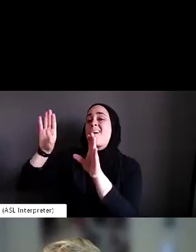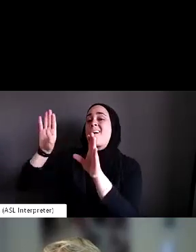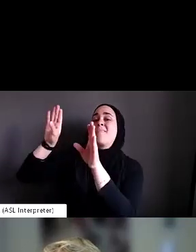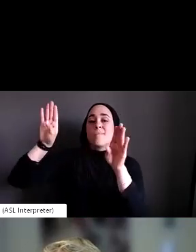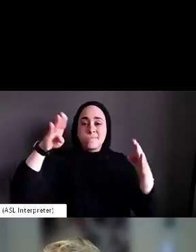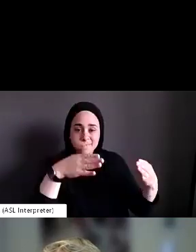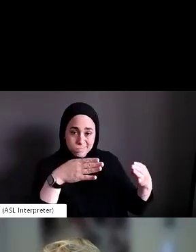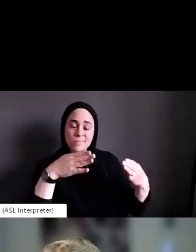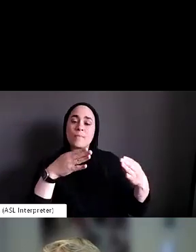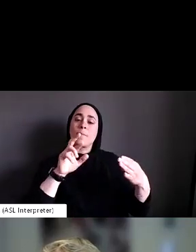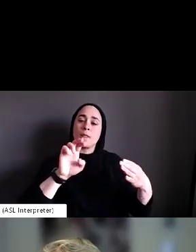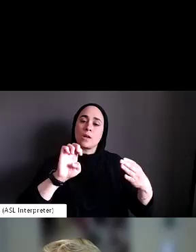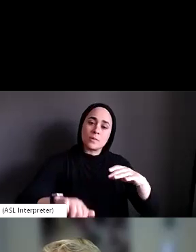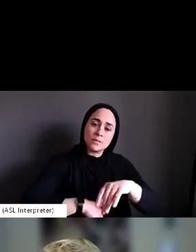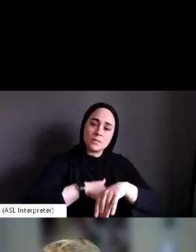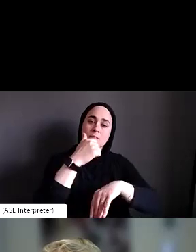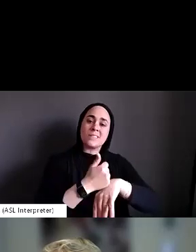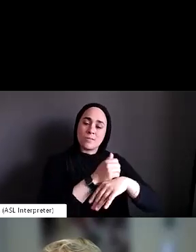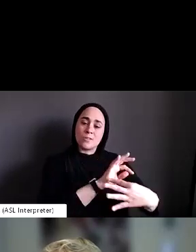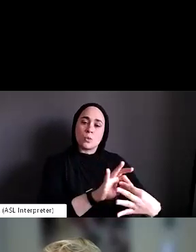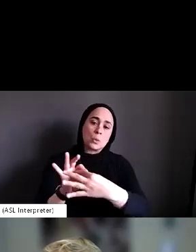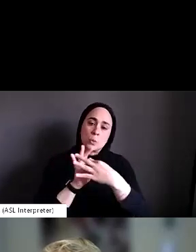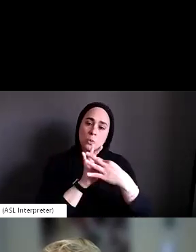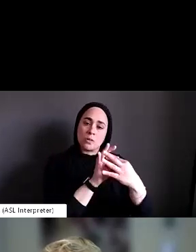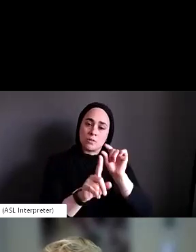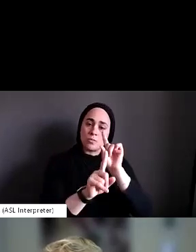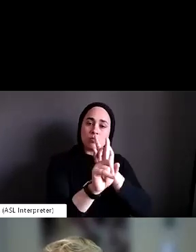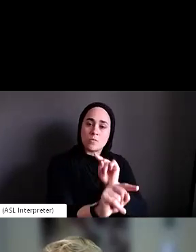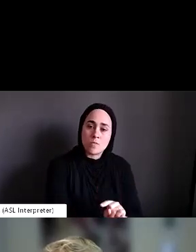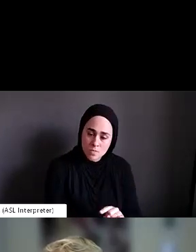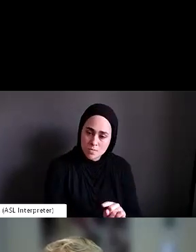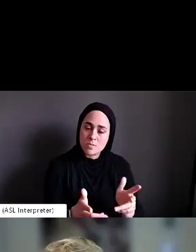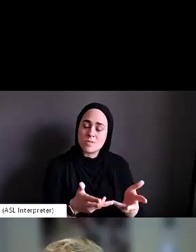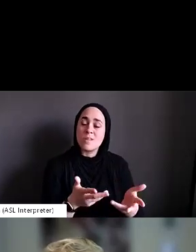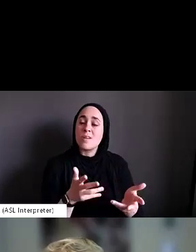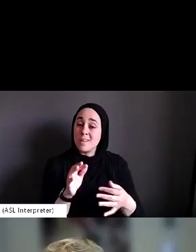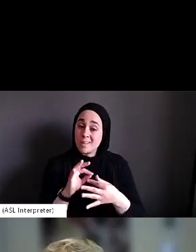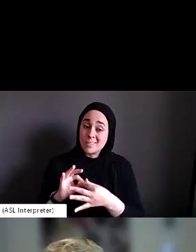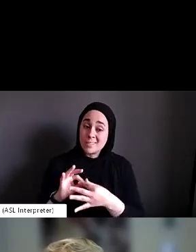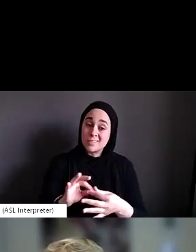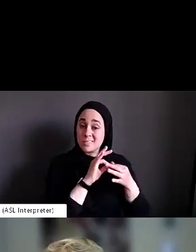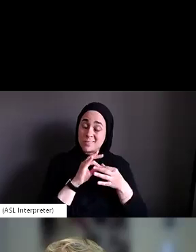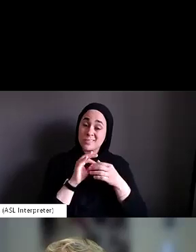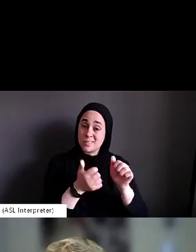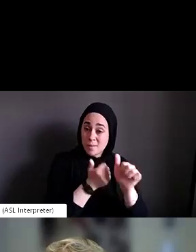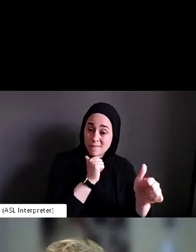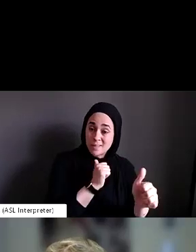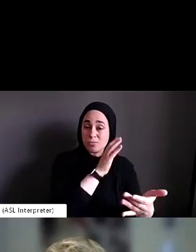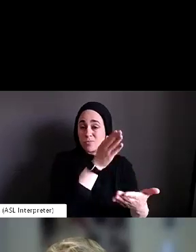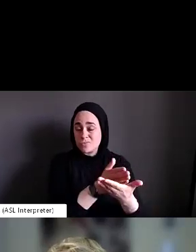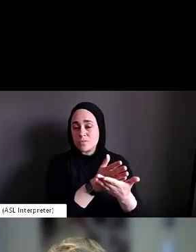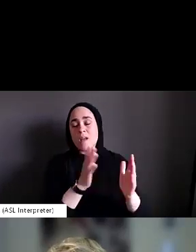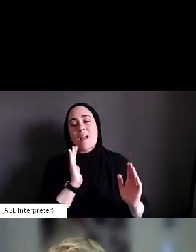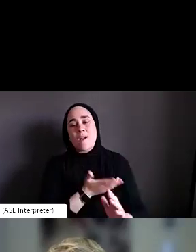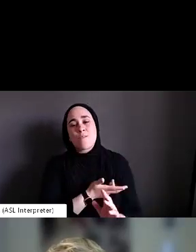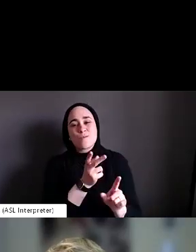to reestablish the coordinated response. And here that's the coordination and prevention is our product instead